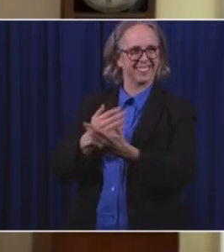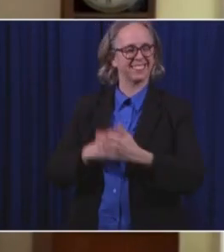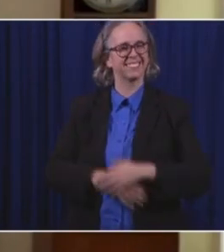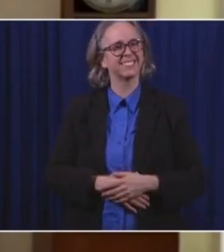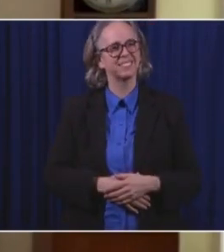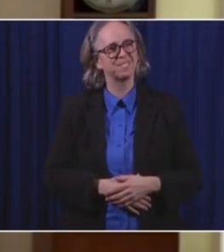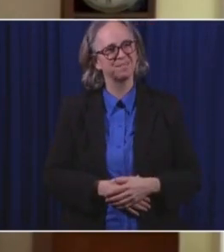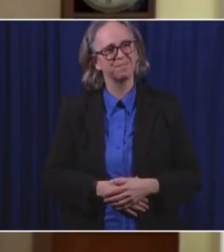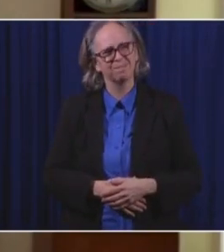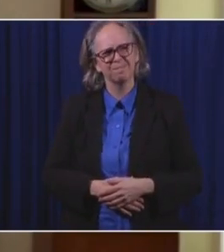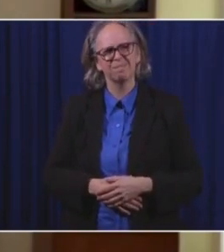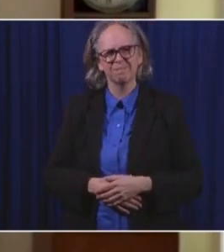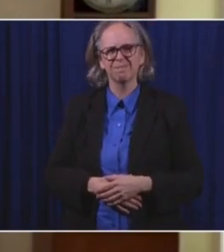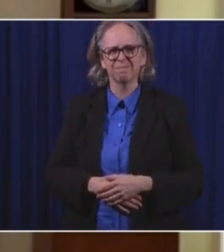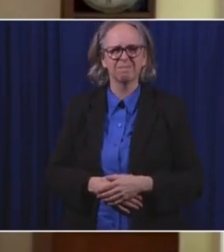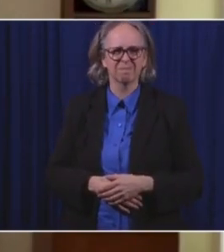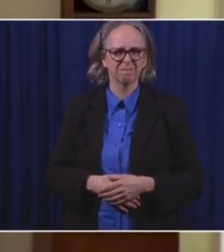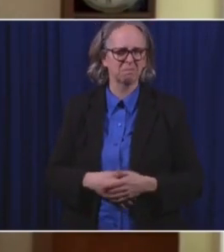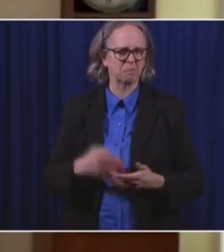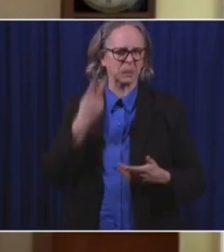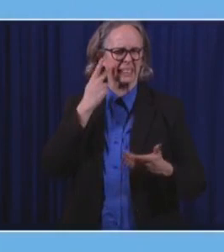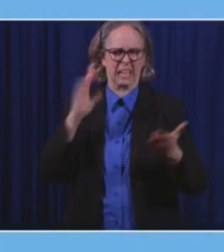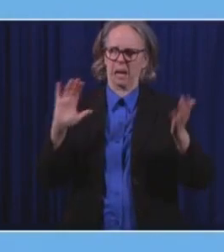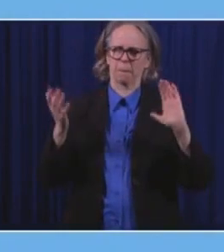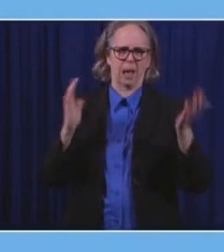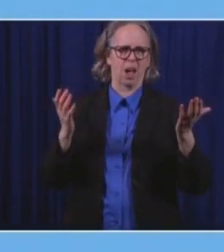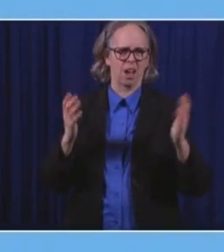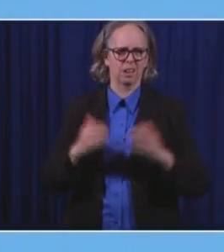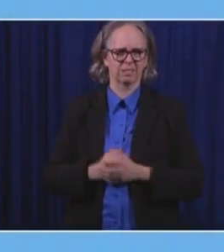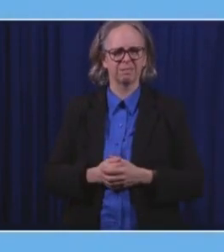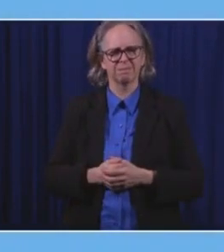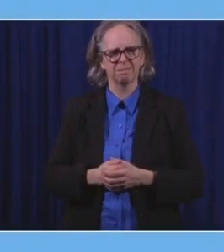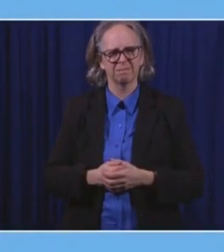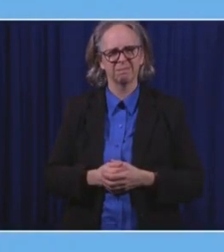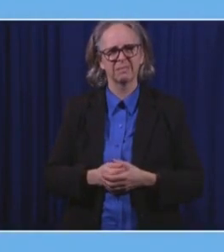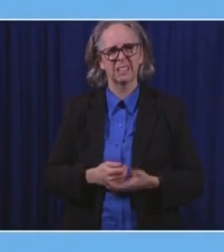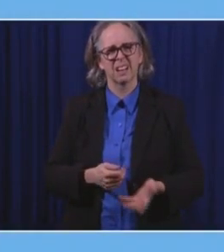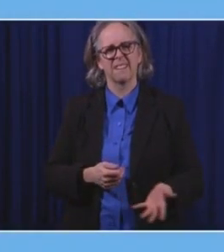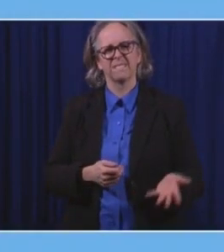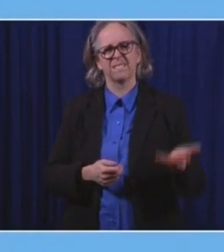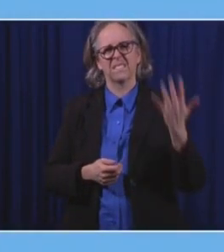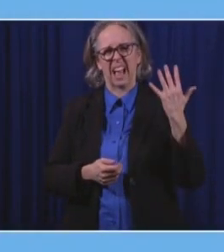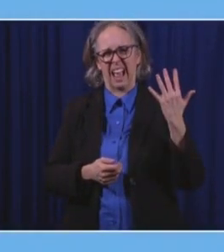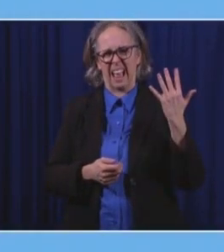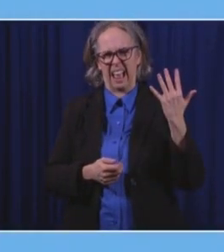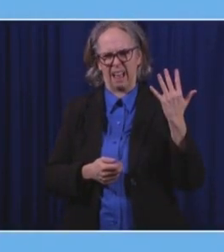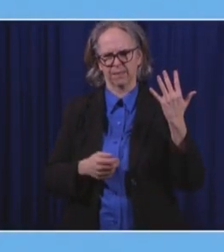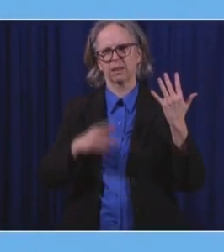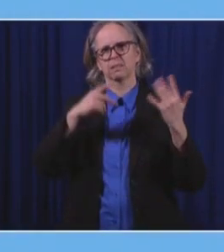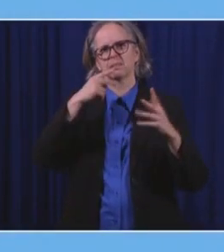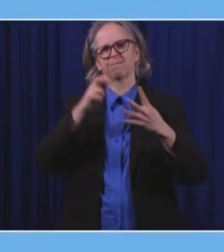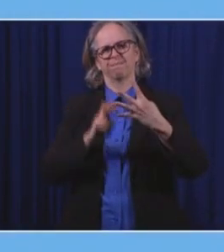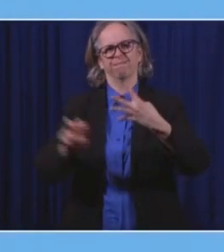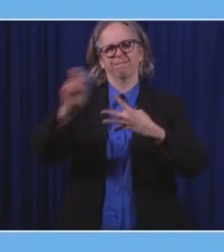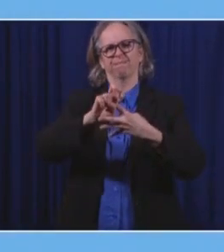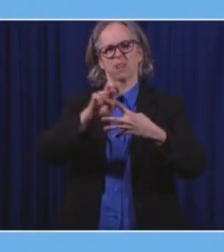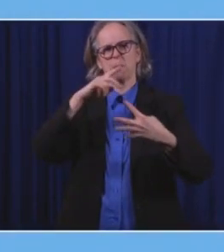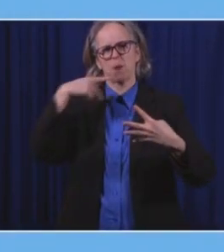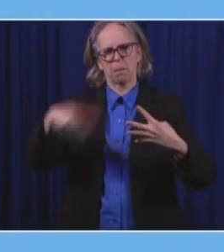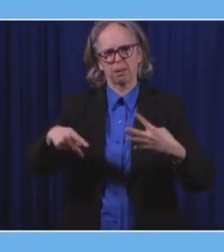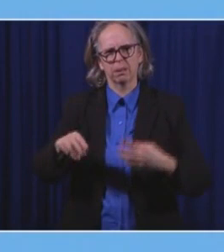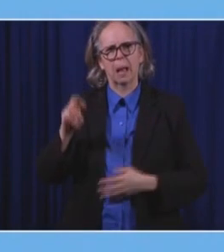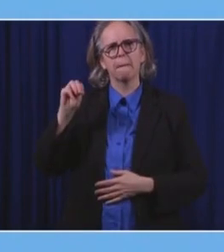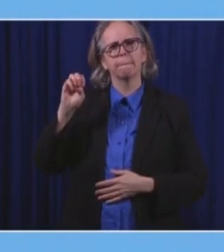Today's advisory system update. We have 5 counties continuing at purple. Those counties are Medina,